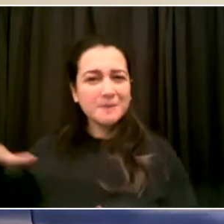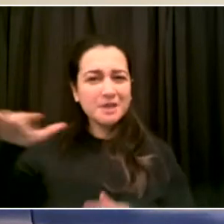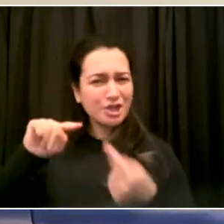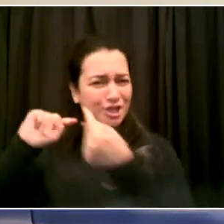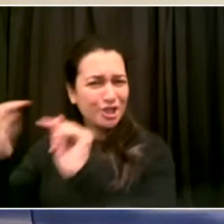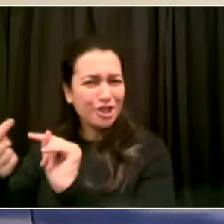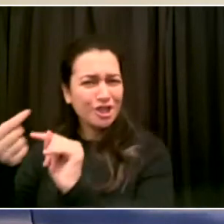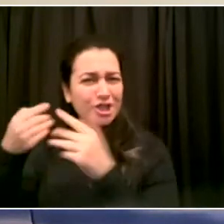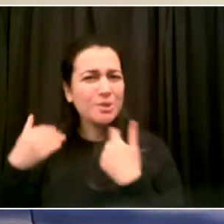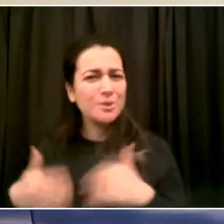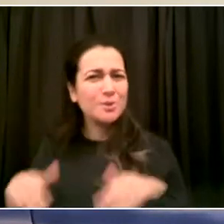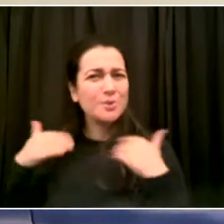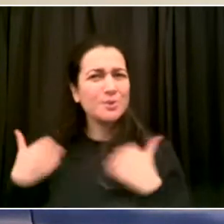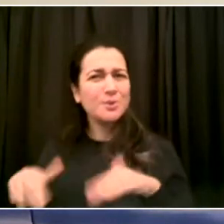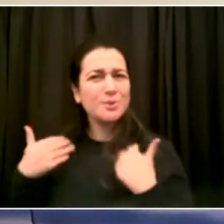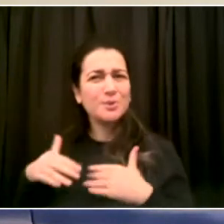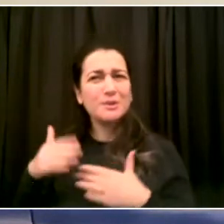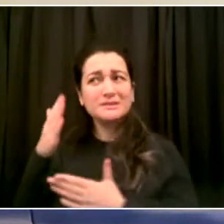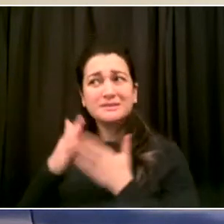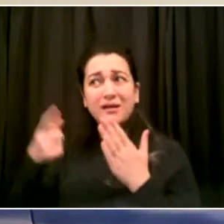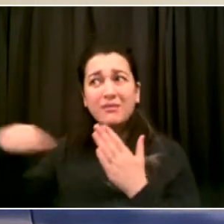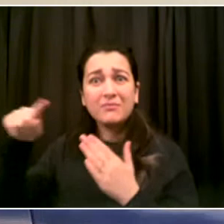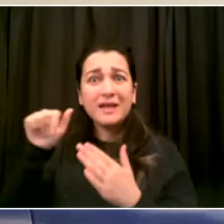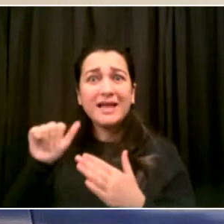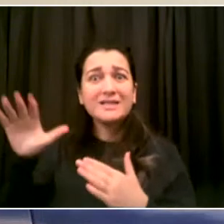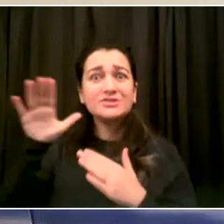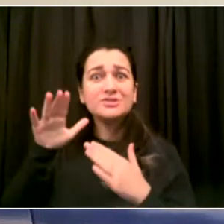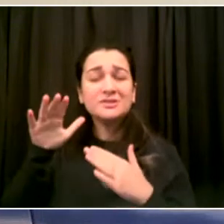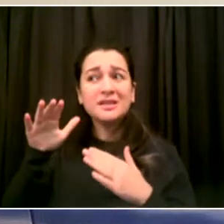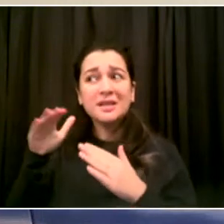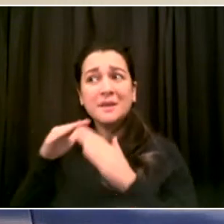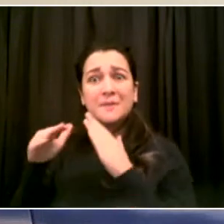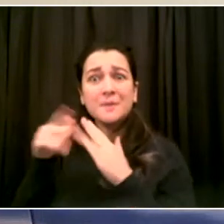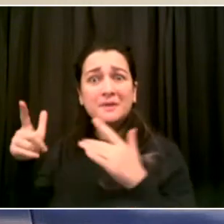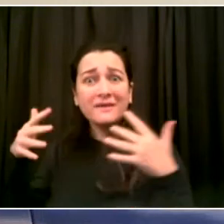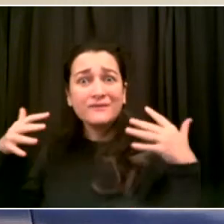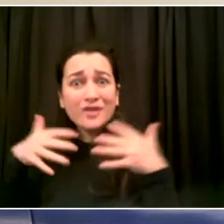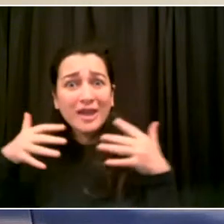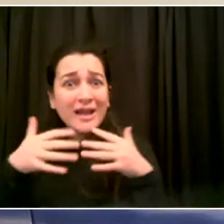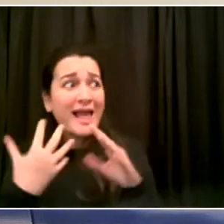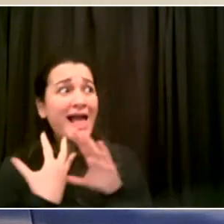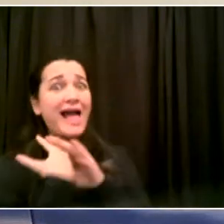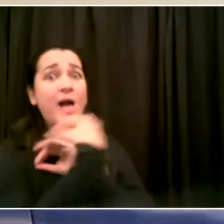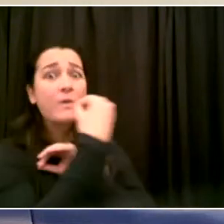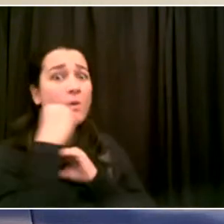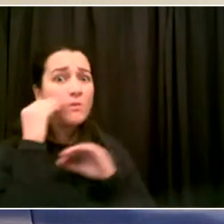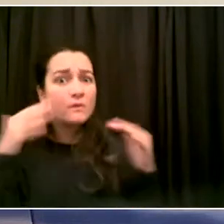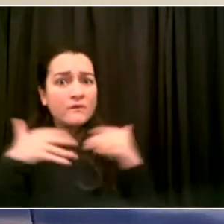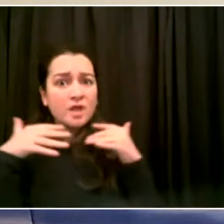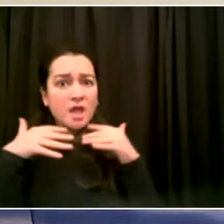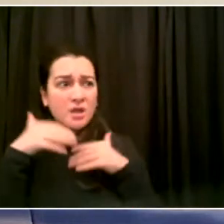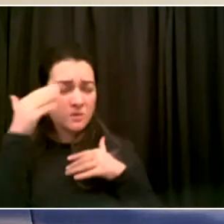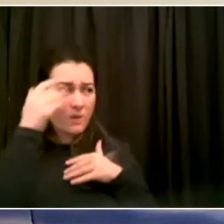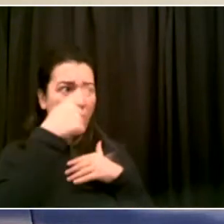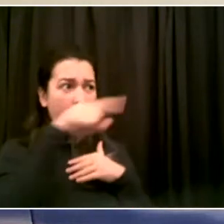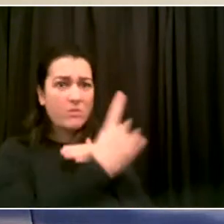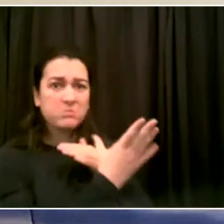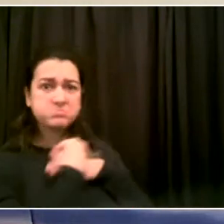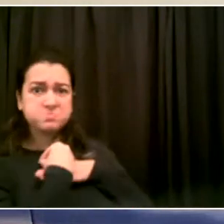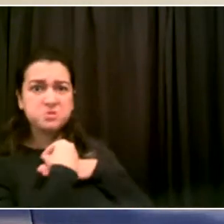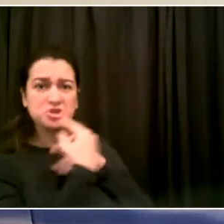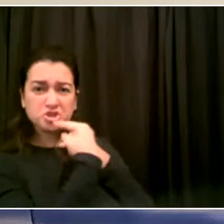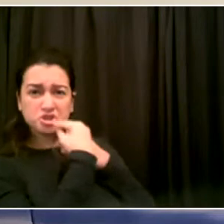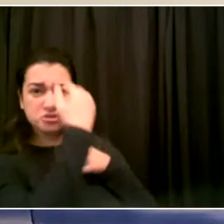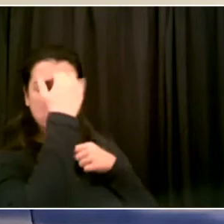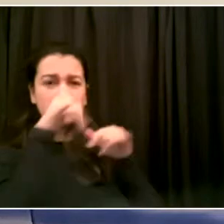House passed my resolution that denounces anti-Asian bigotry. It also included